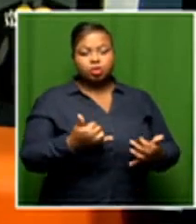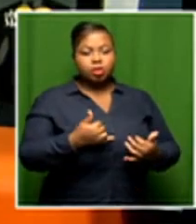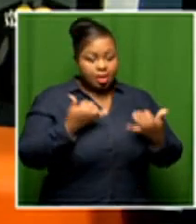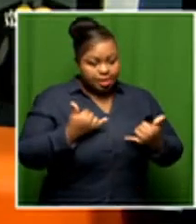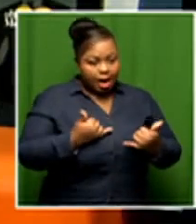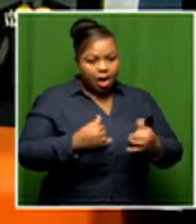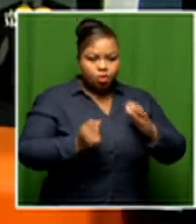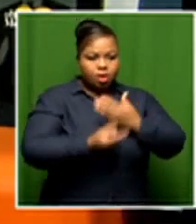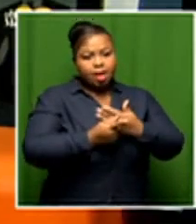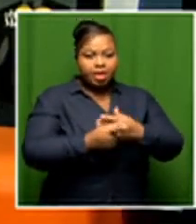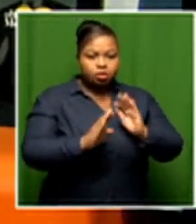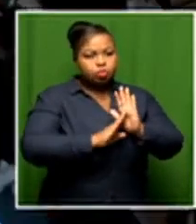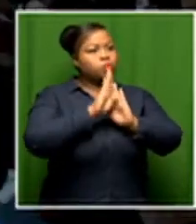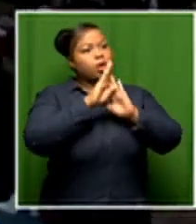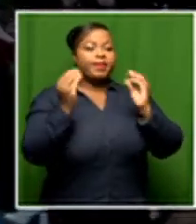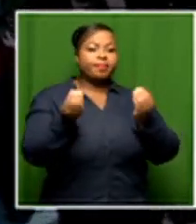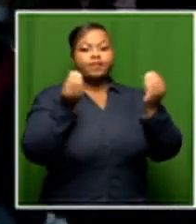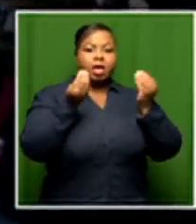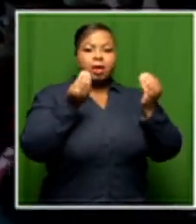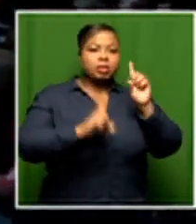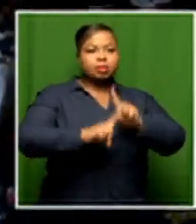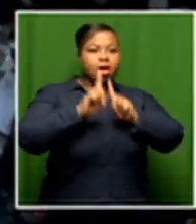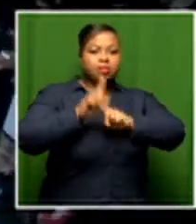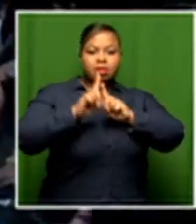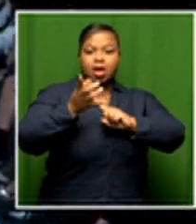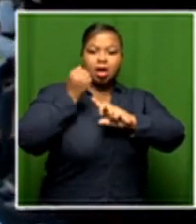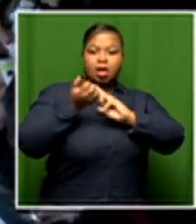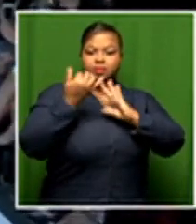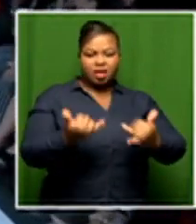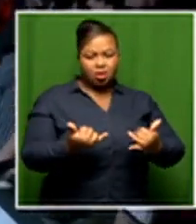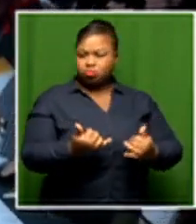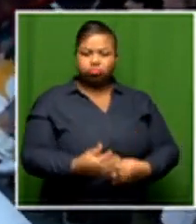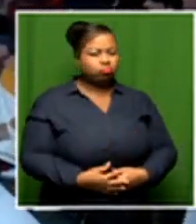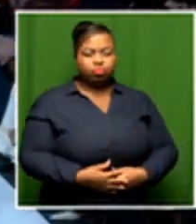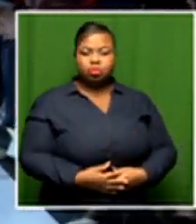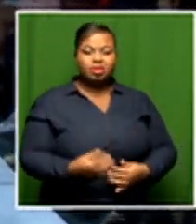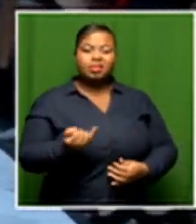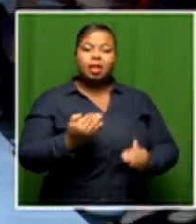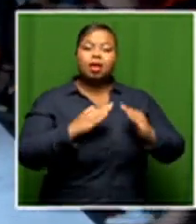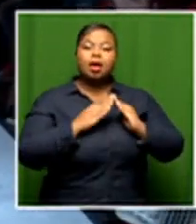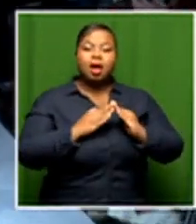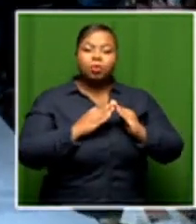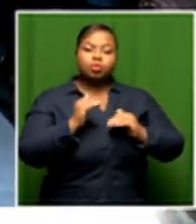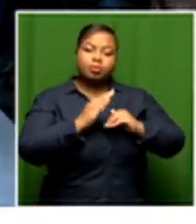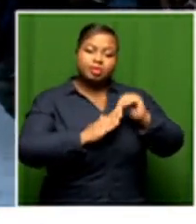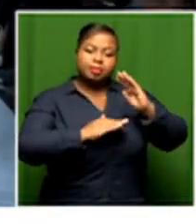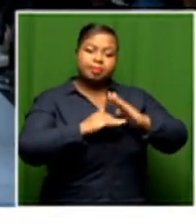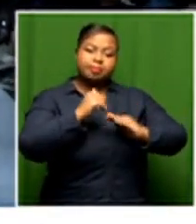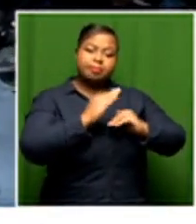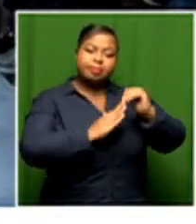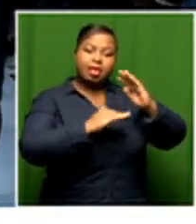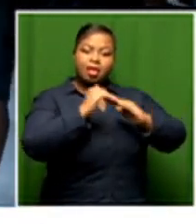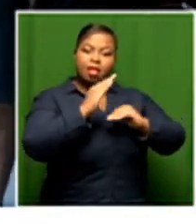like yesterday. You know, they want to be like now. You build. It's like a house. A house, you can just don't